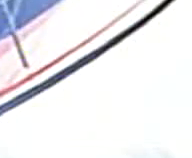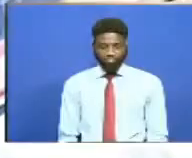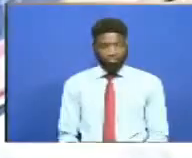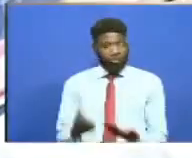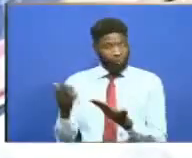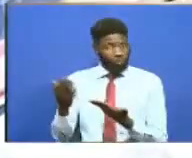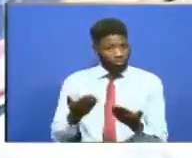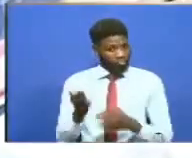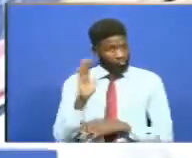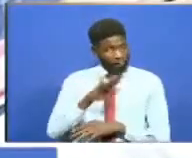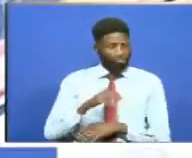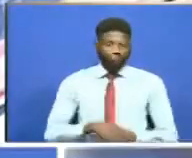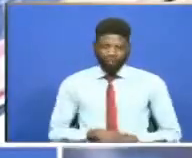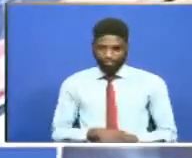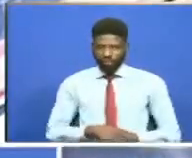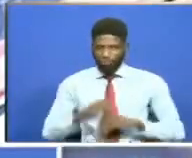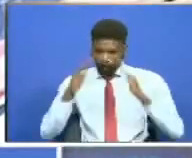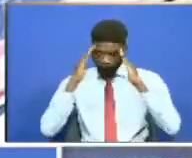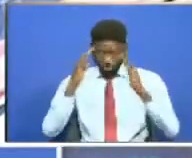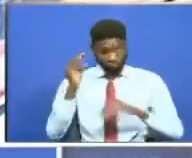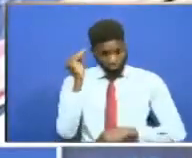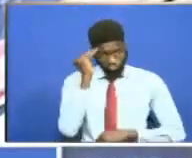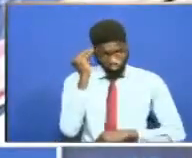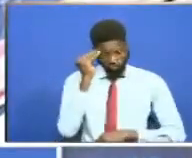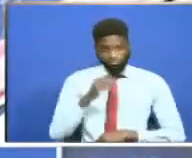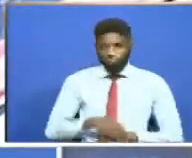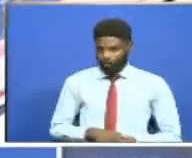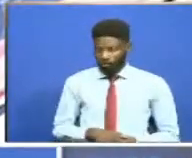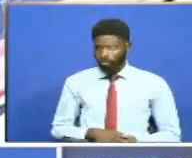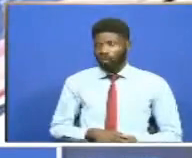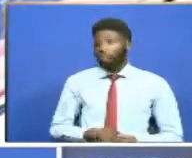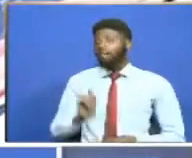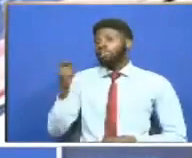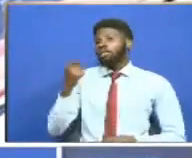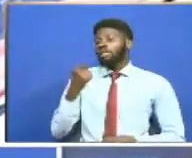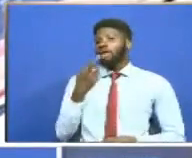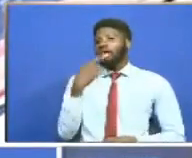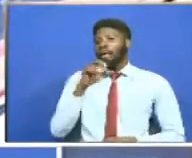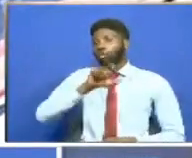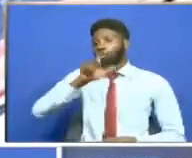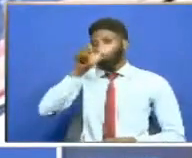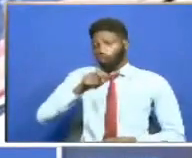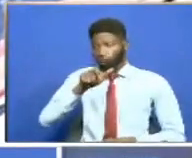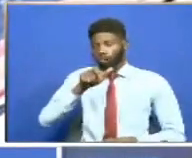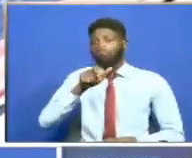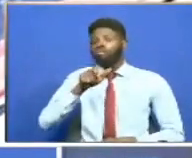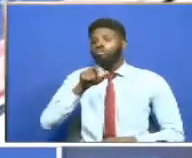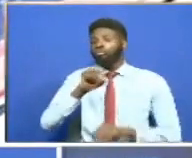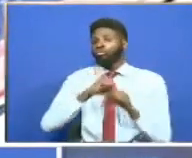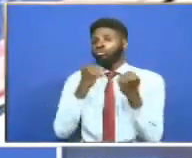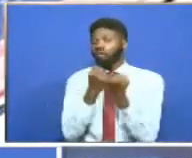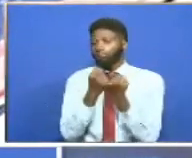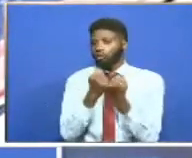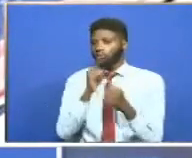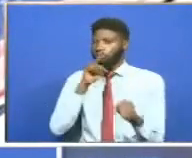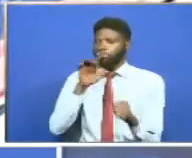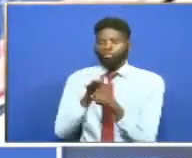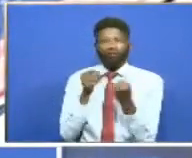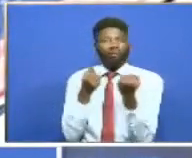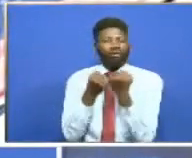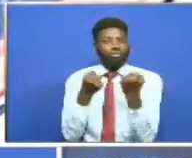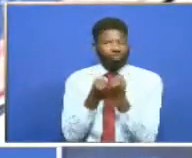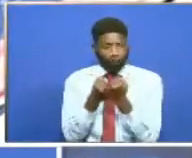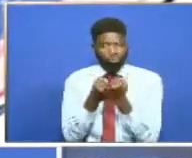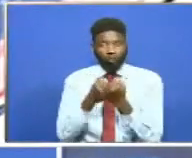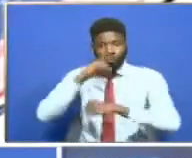Welcome back. Now, on to matters education. Kenya Red Cross Society has pledged to support learning institutions in setting up